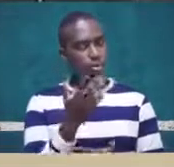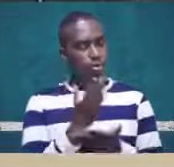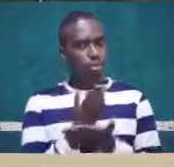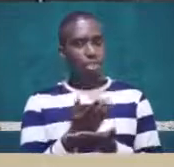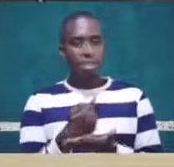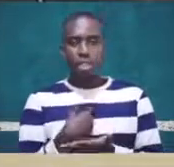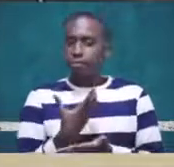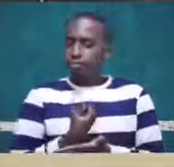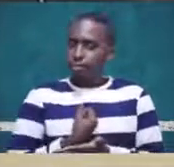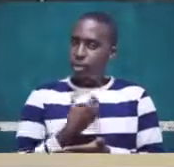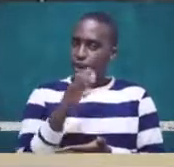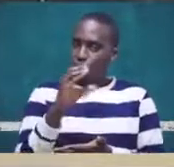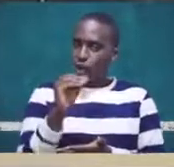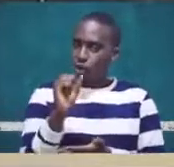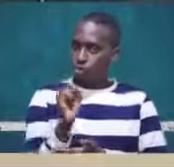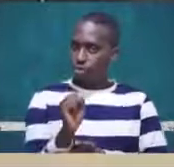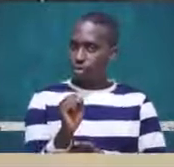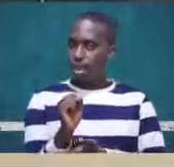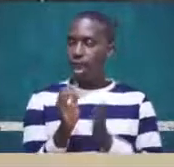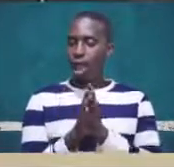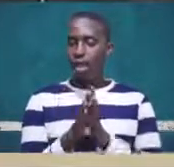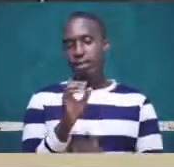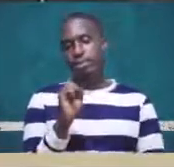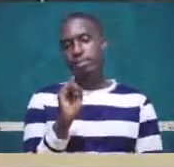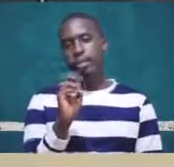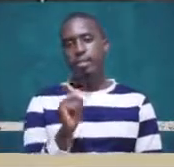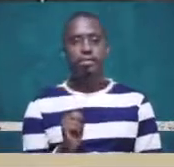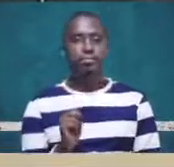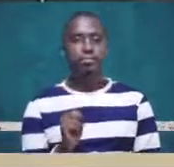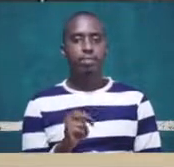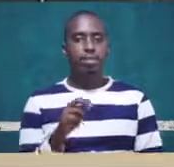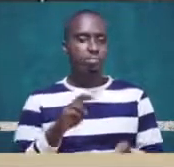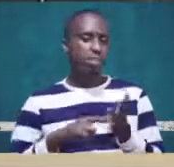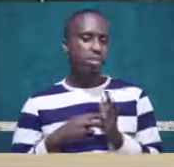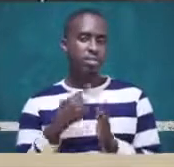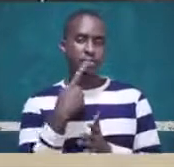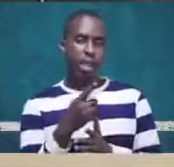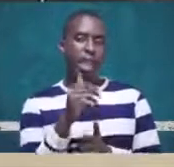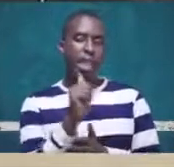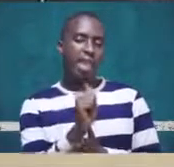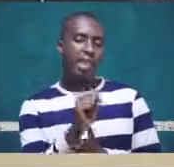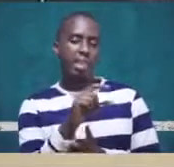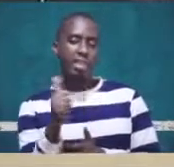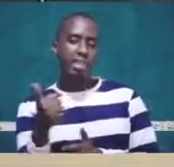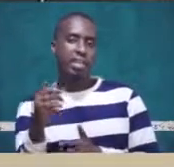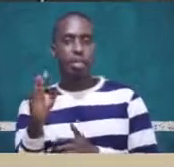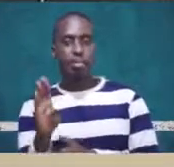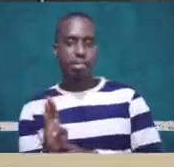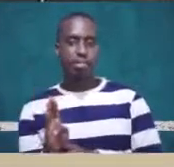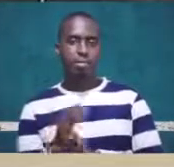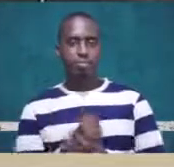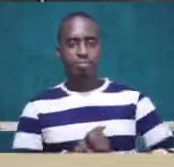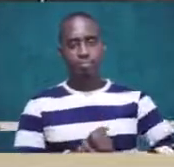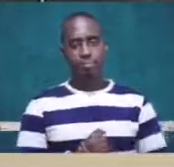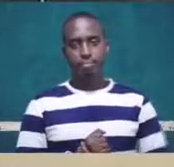you have cos and sine. So this can be taken as A, and this is